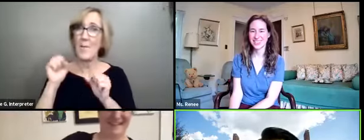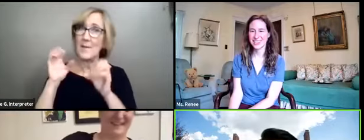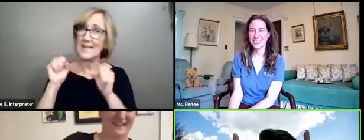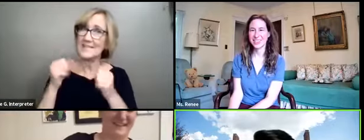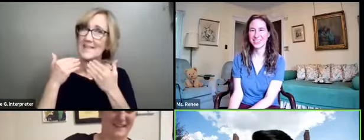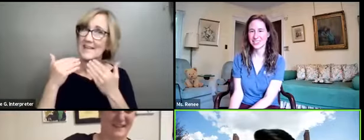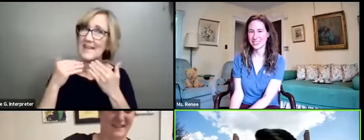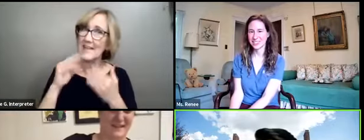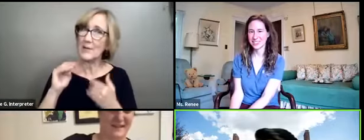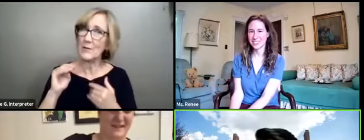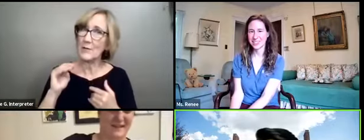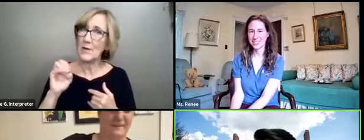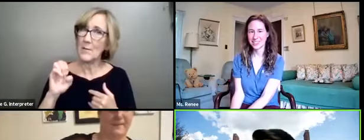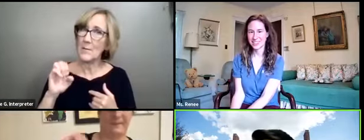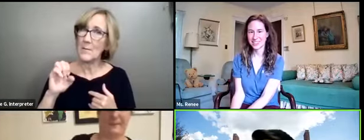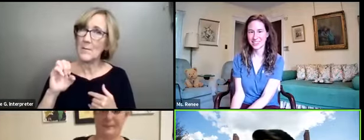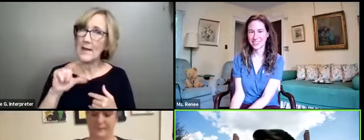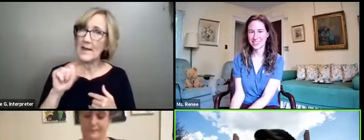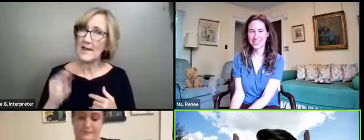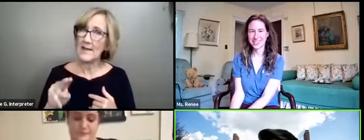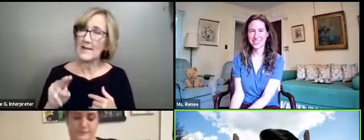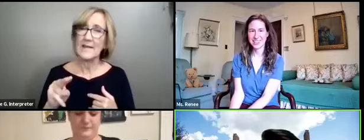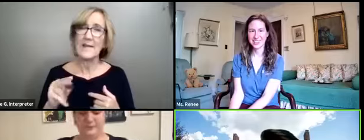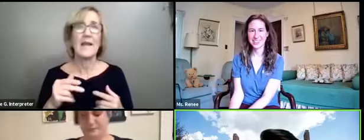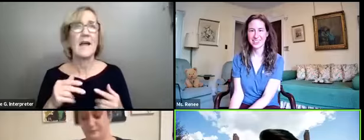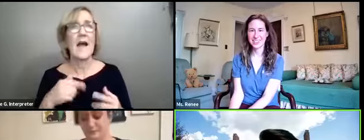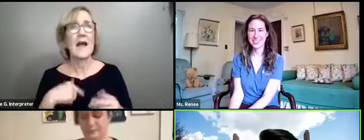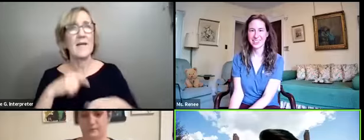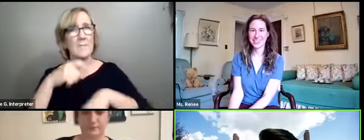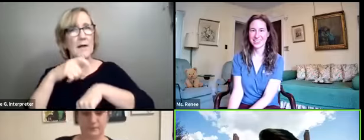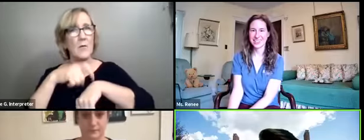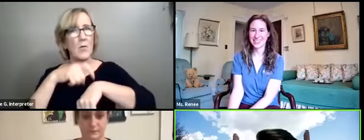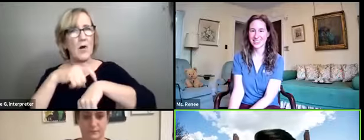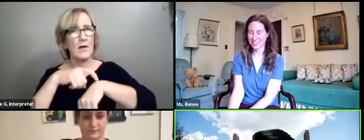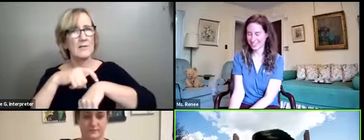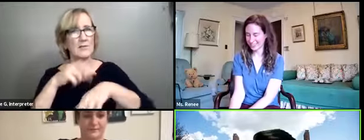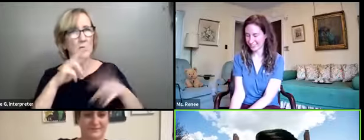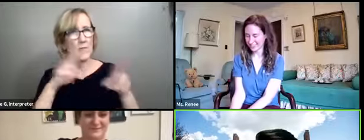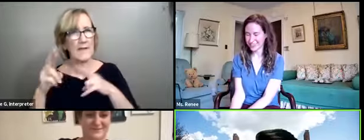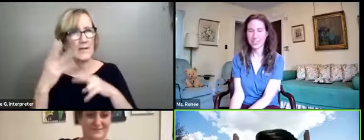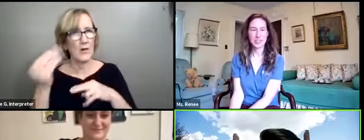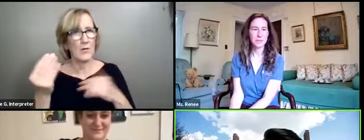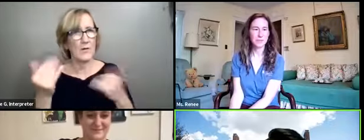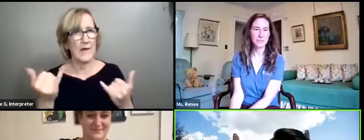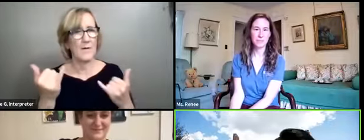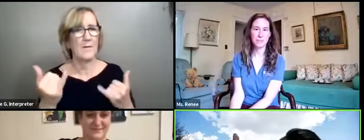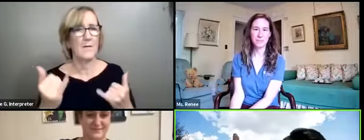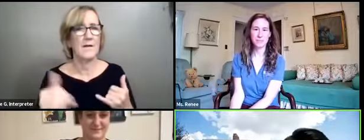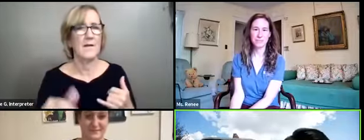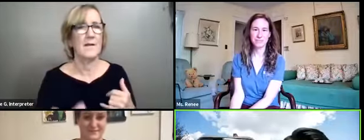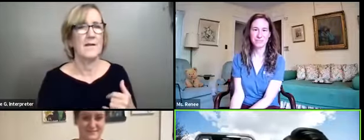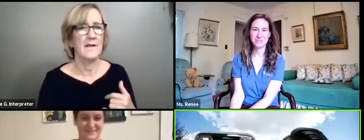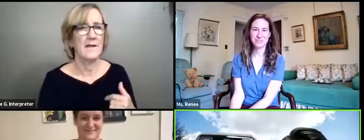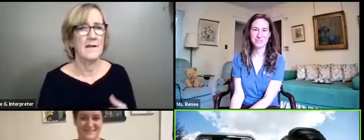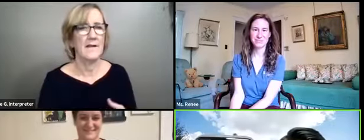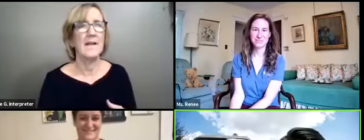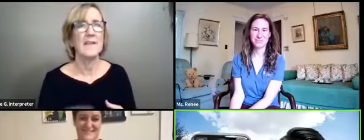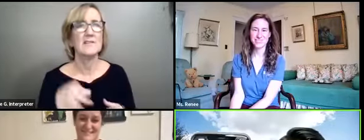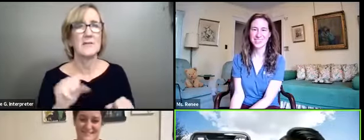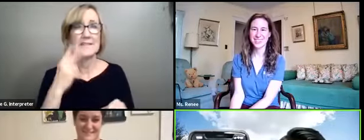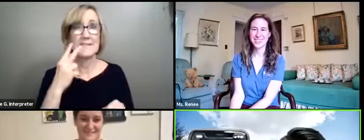All right. So I've got my stopwatch ready to go here. As you can see, it's at